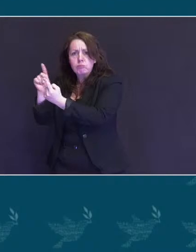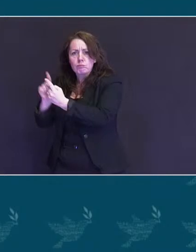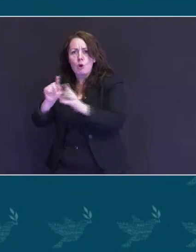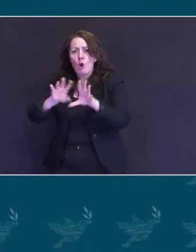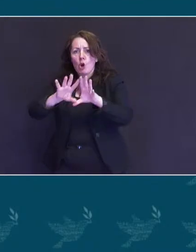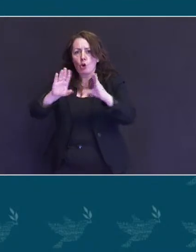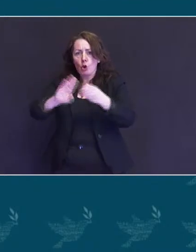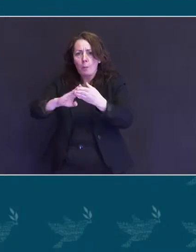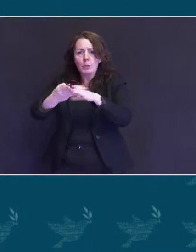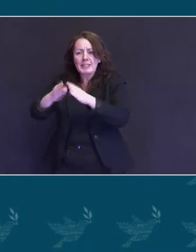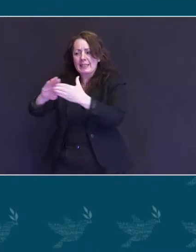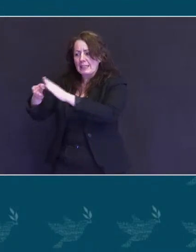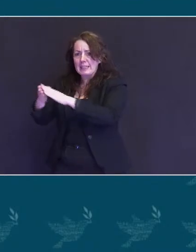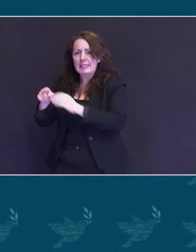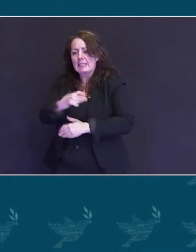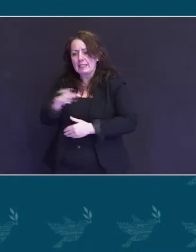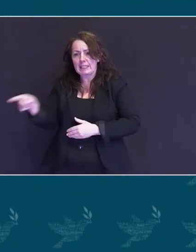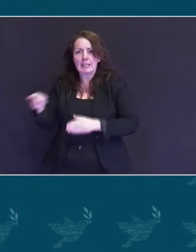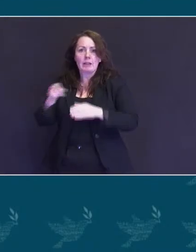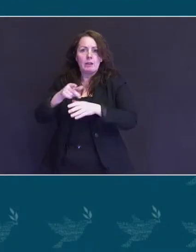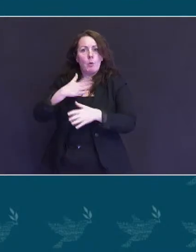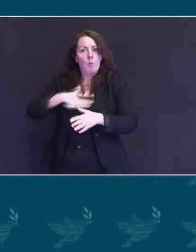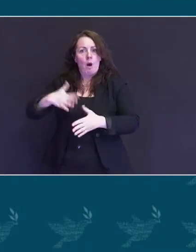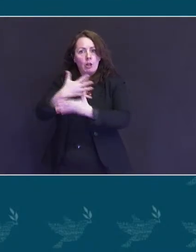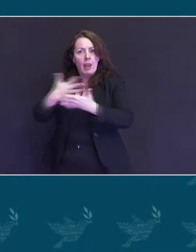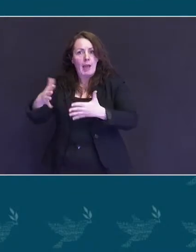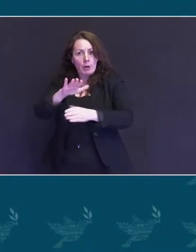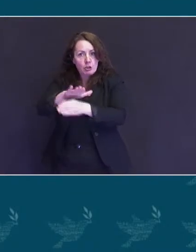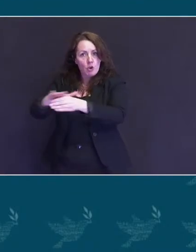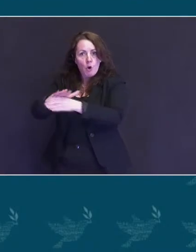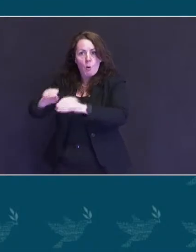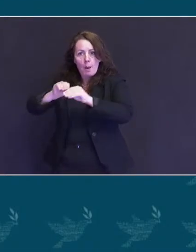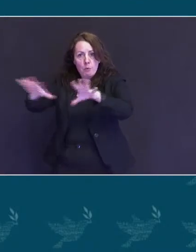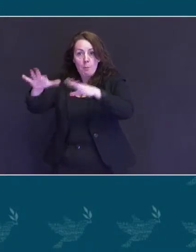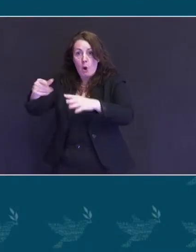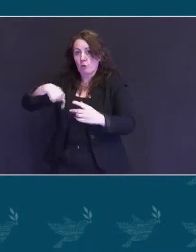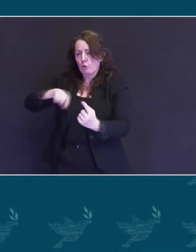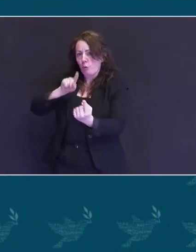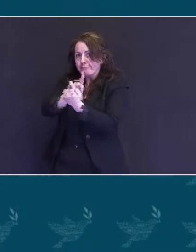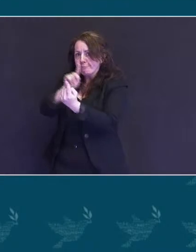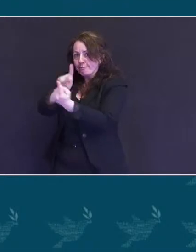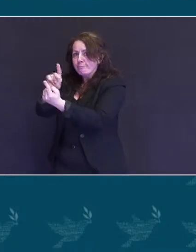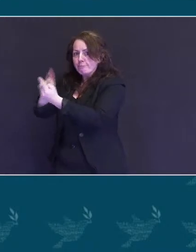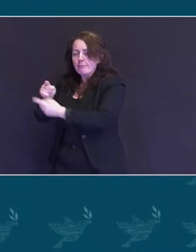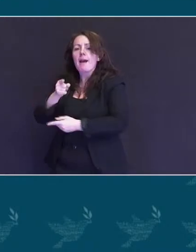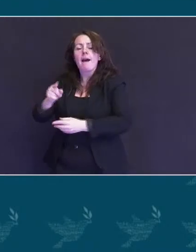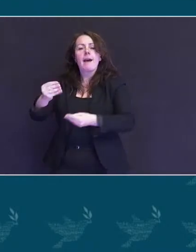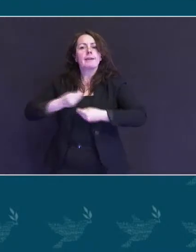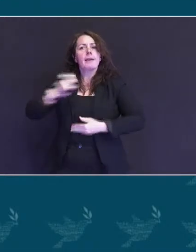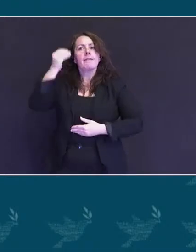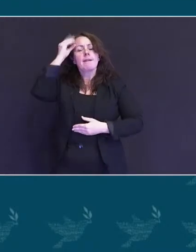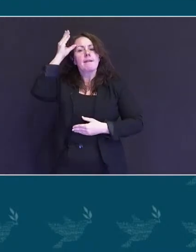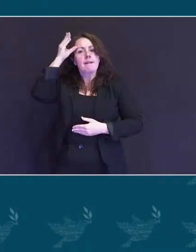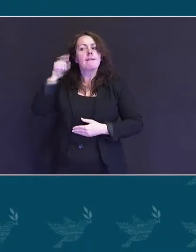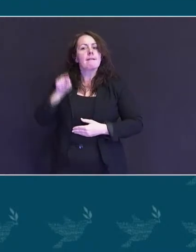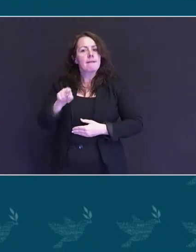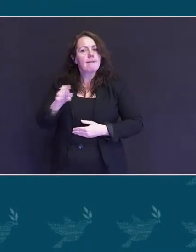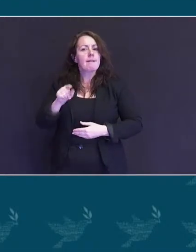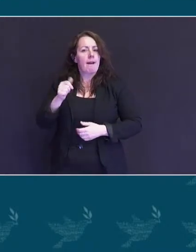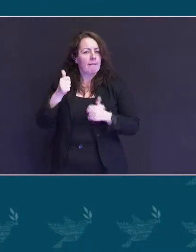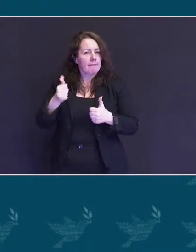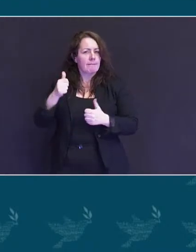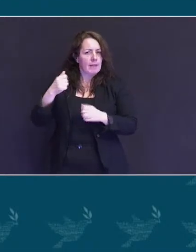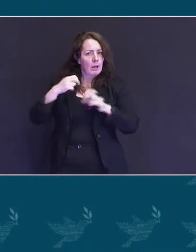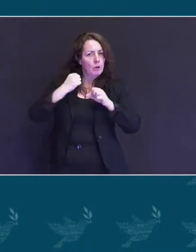at grassroots level language communities and associations that have been working to promote their local languages. So this has